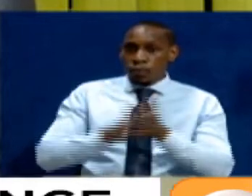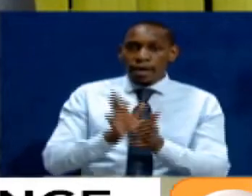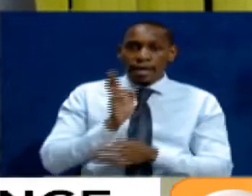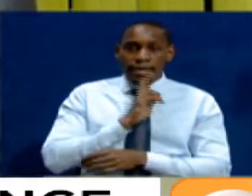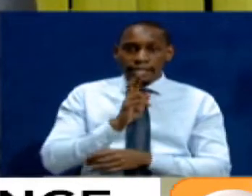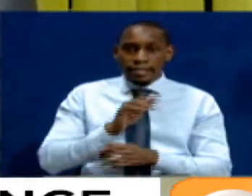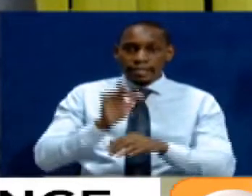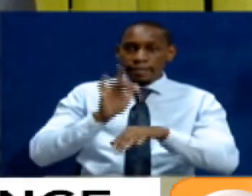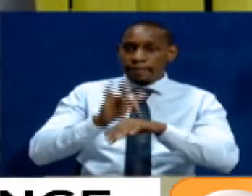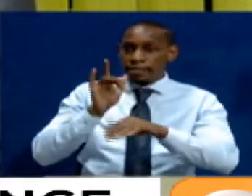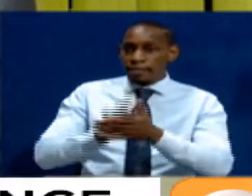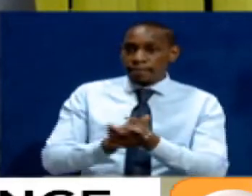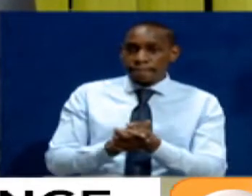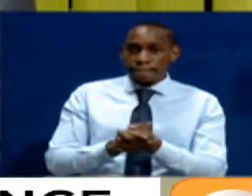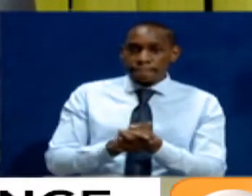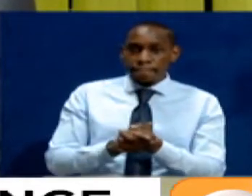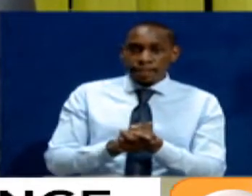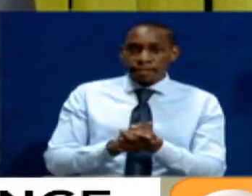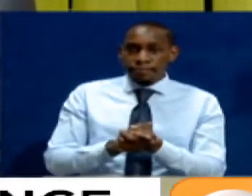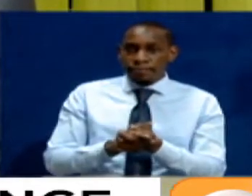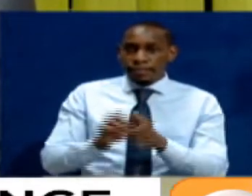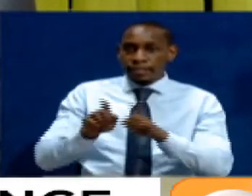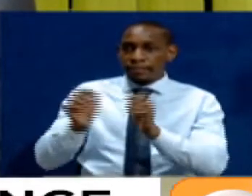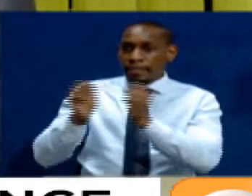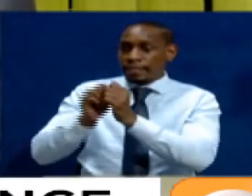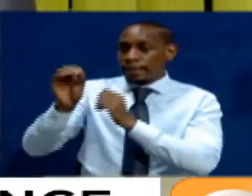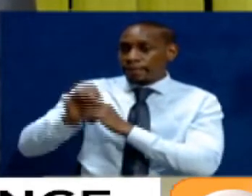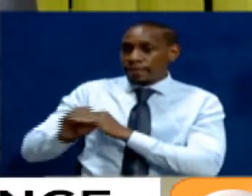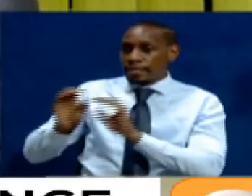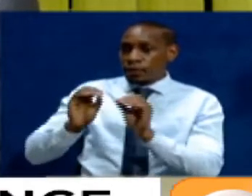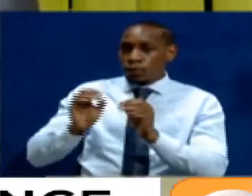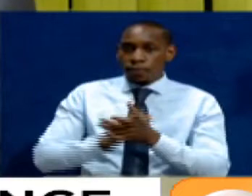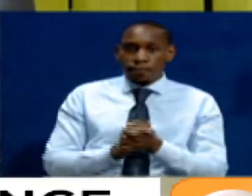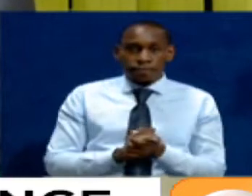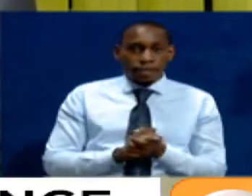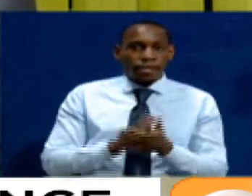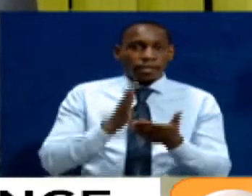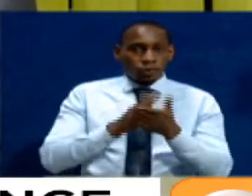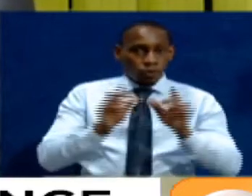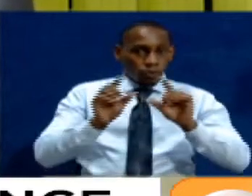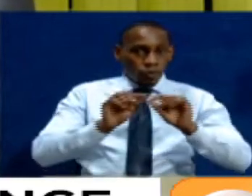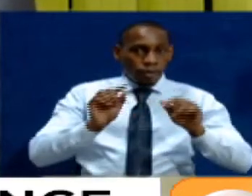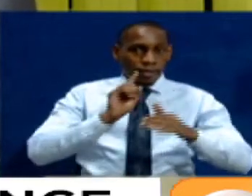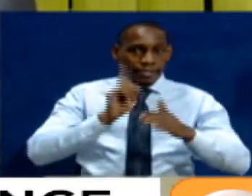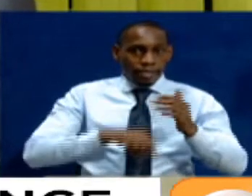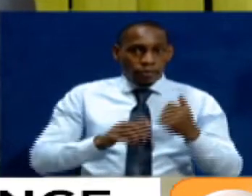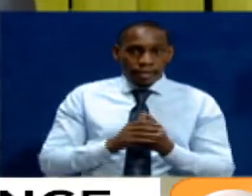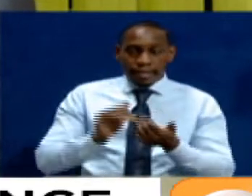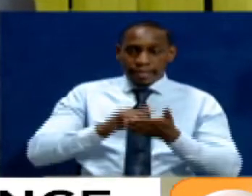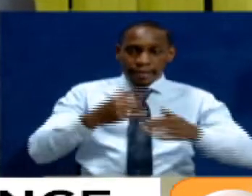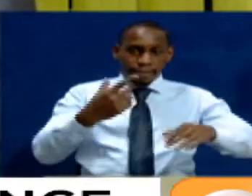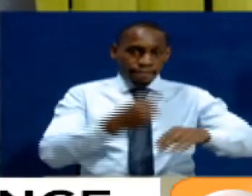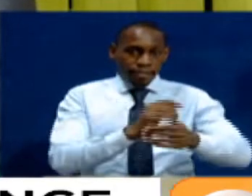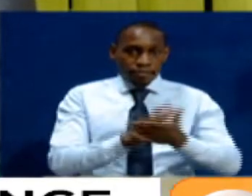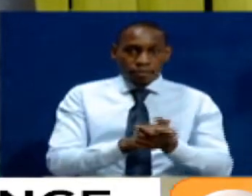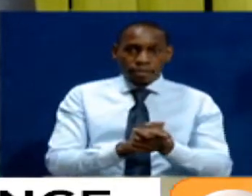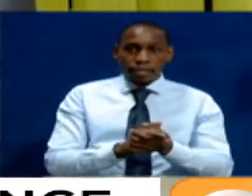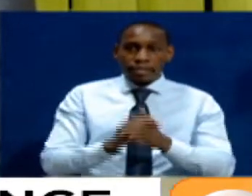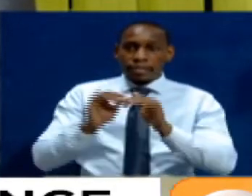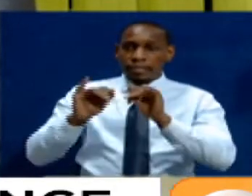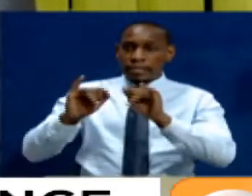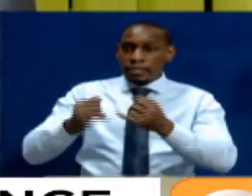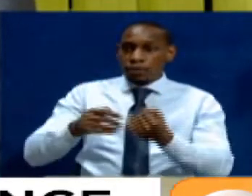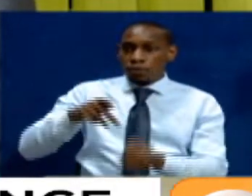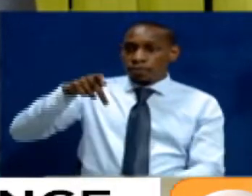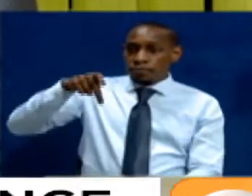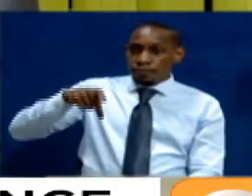risk of these complications is not anywhere near that 10%. So, whereas, as I say, the vaccine is a foreign